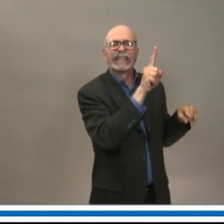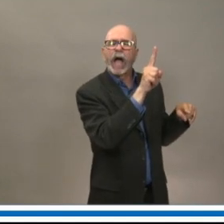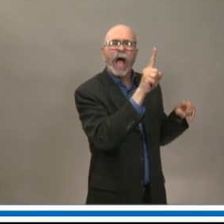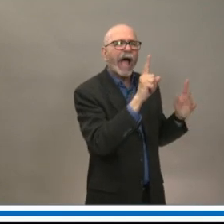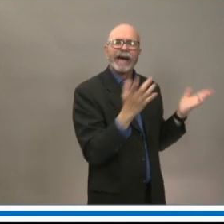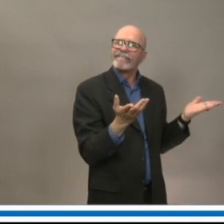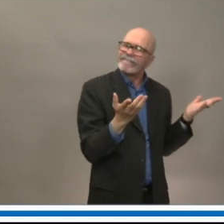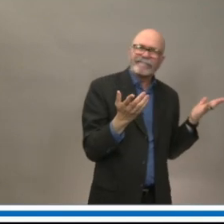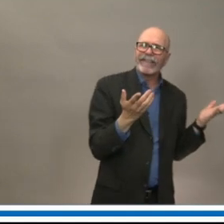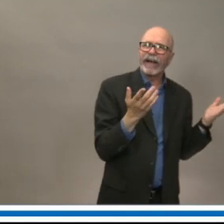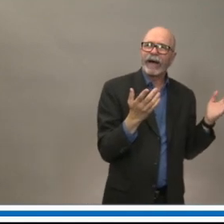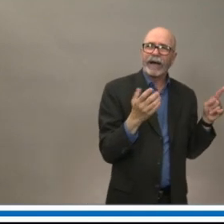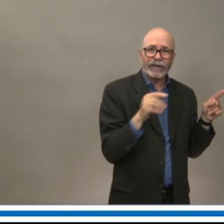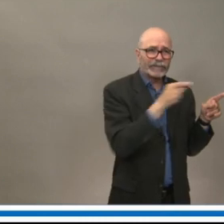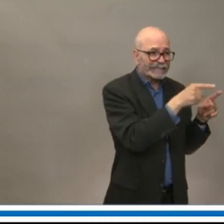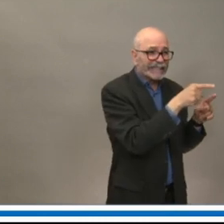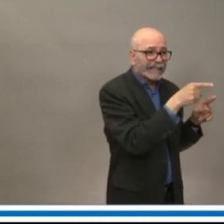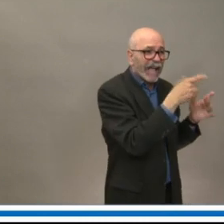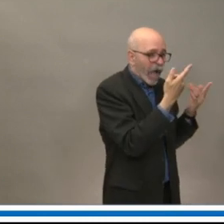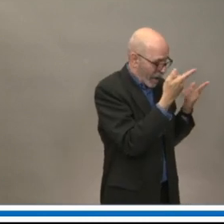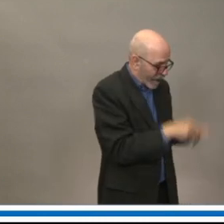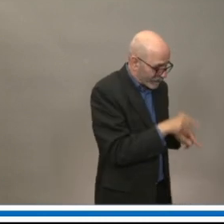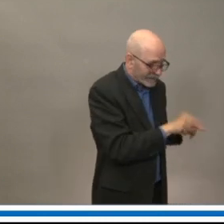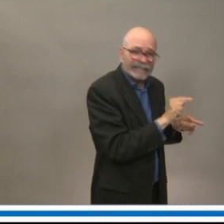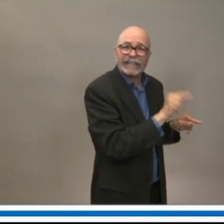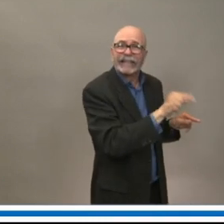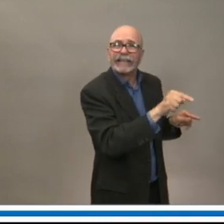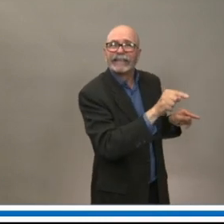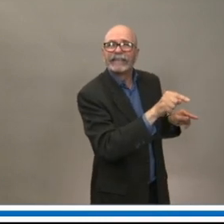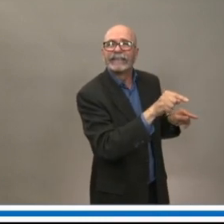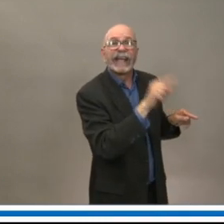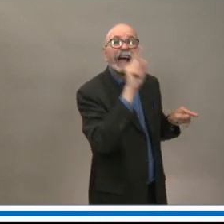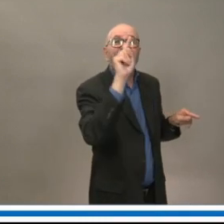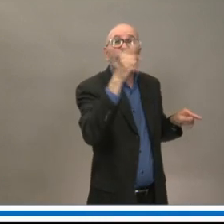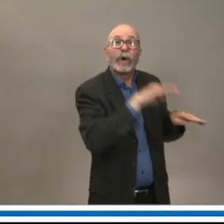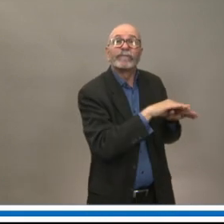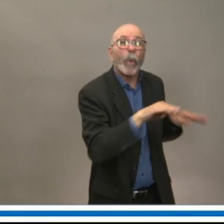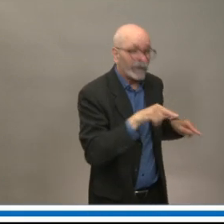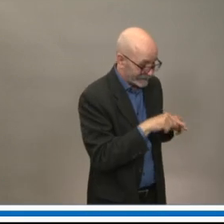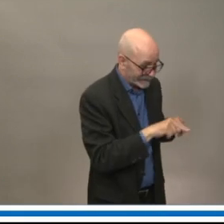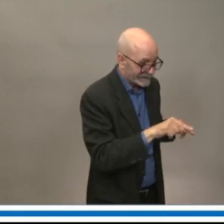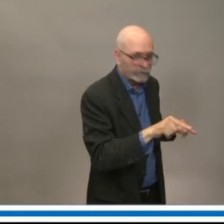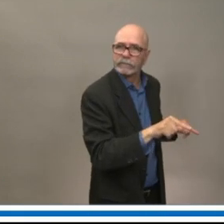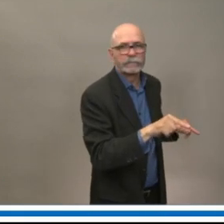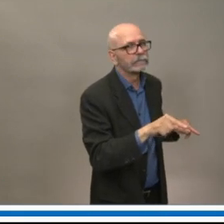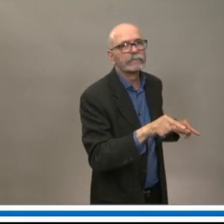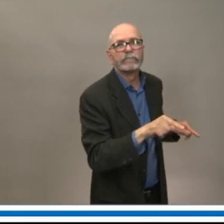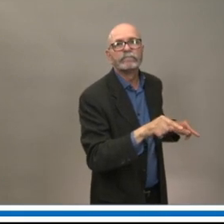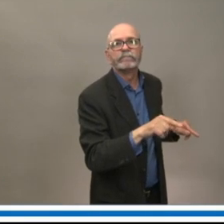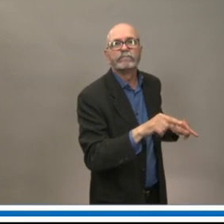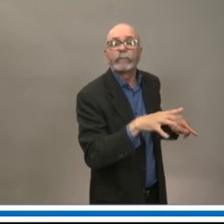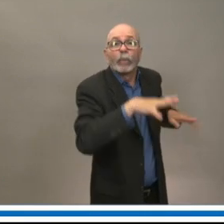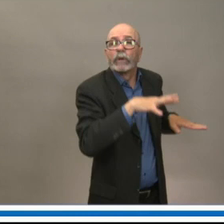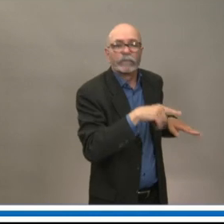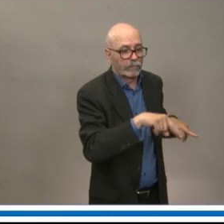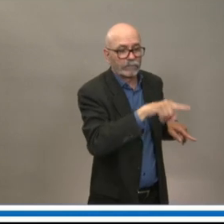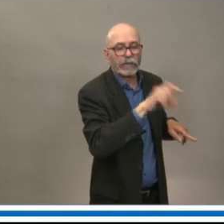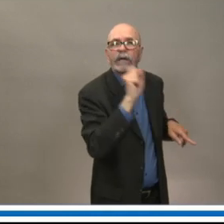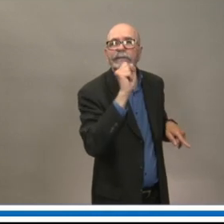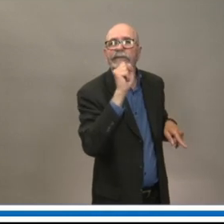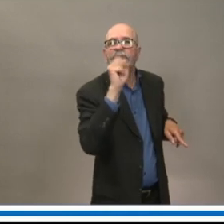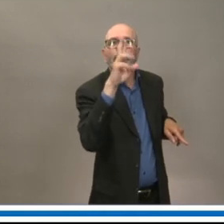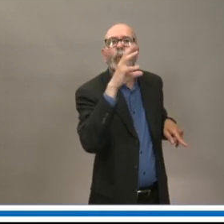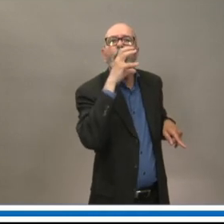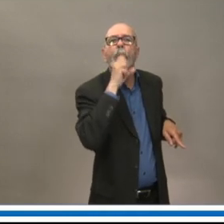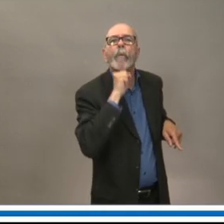single case on the floor, they test the whole floor. But what we're seeing is the vast majority of people who are even seniors, frail elderly in a long-term care facility